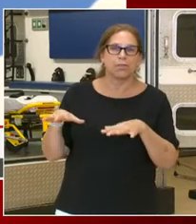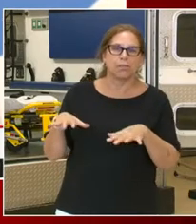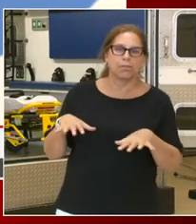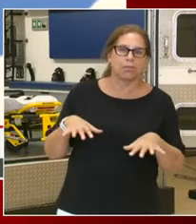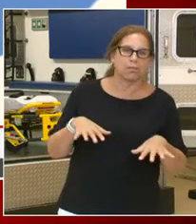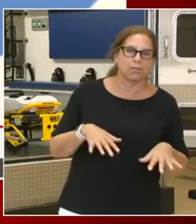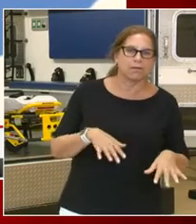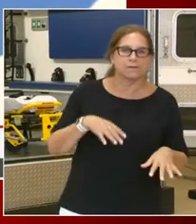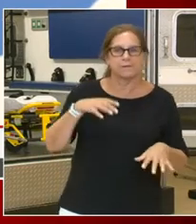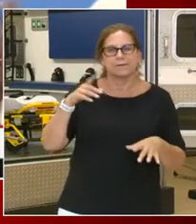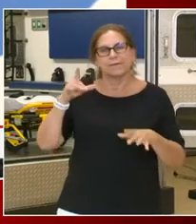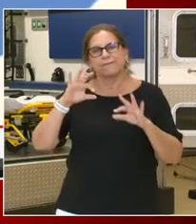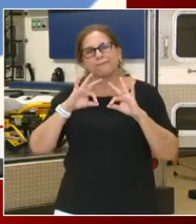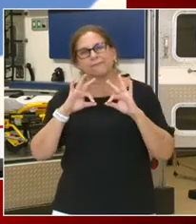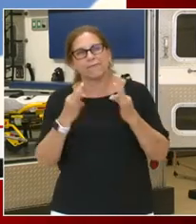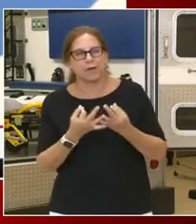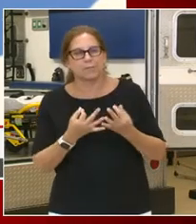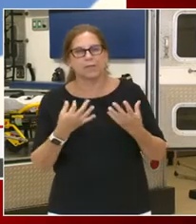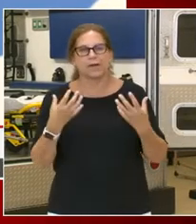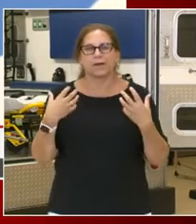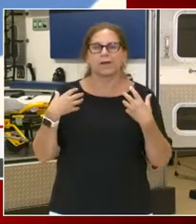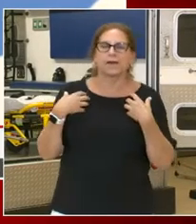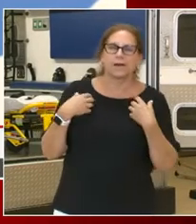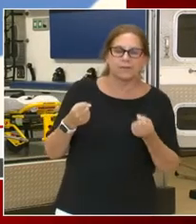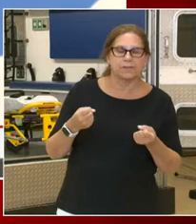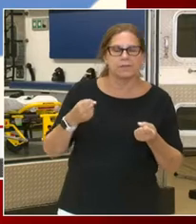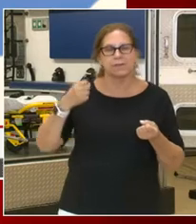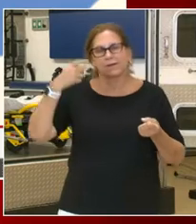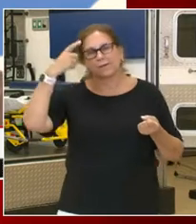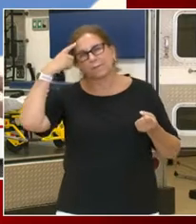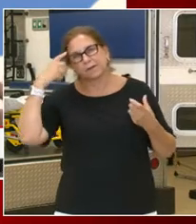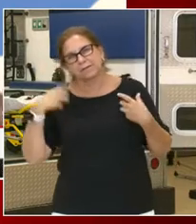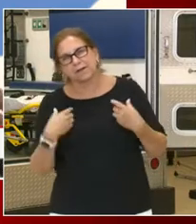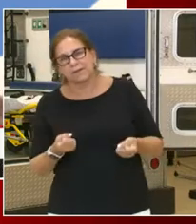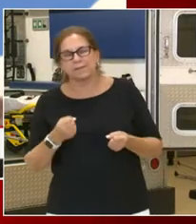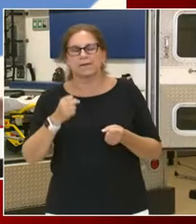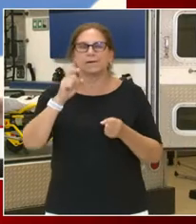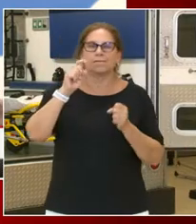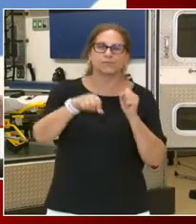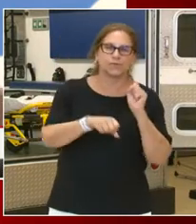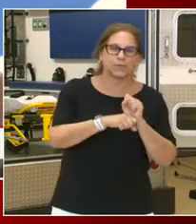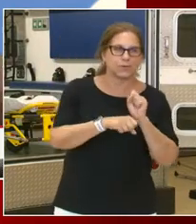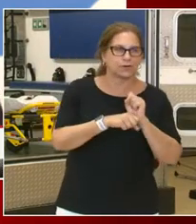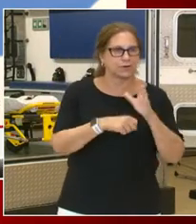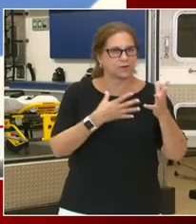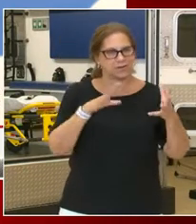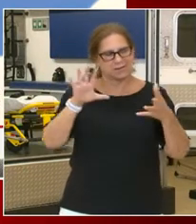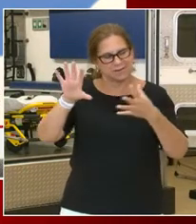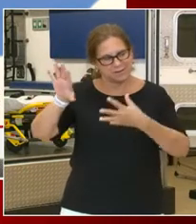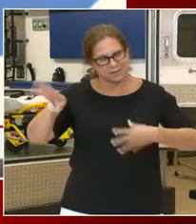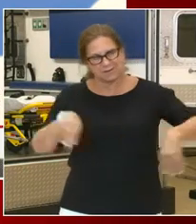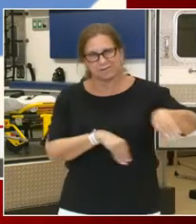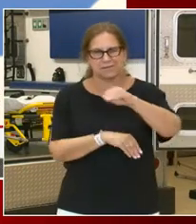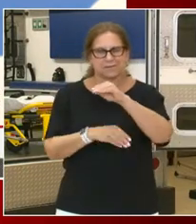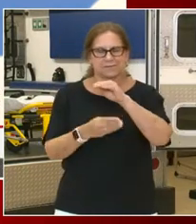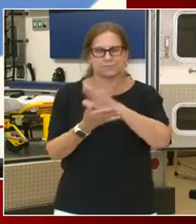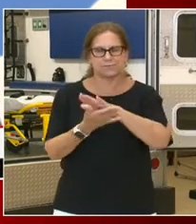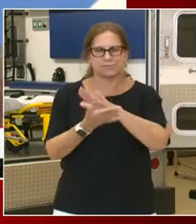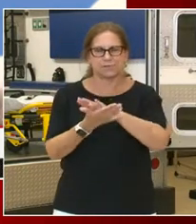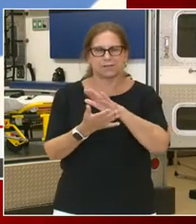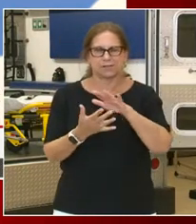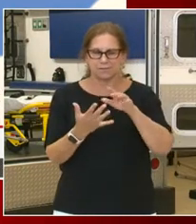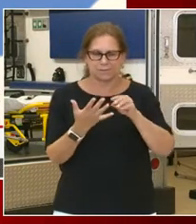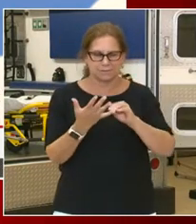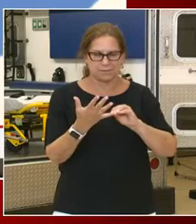that'll enable them to come back to school. And remember, we're the higher education system for the district. Mm-hmm. And so we do workforce